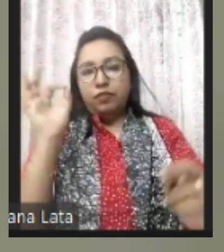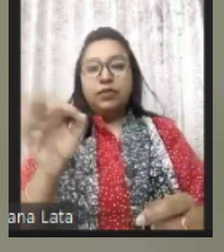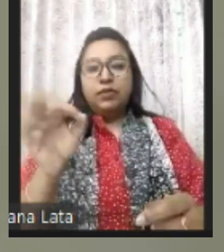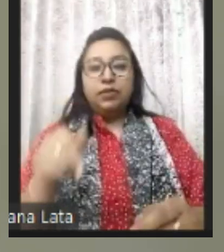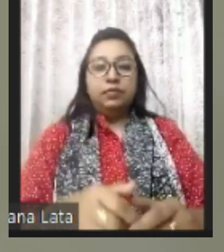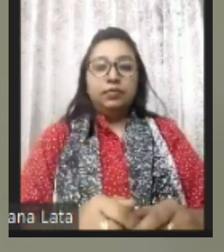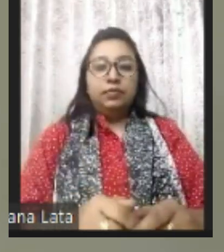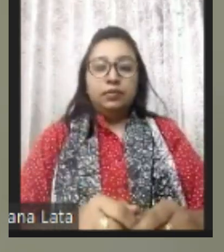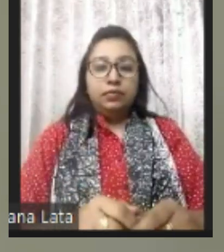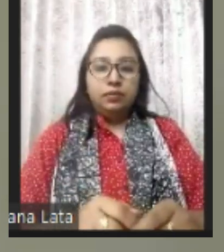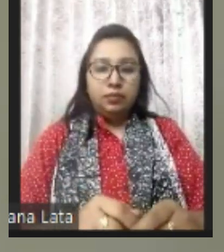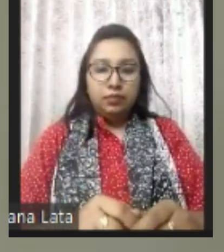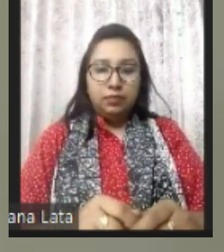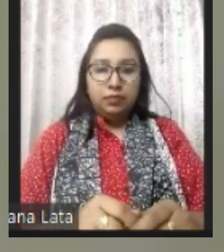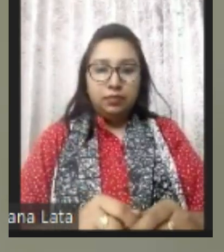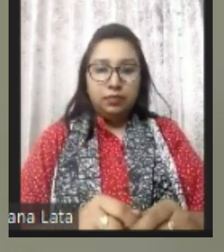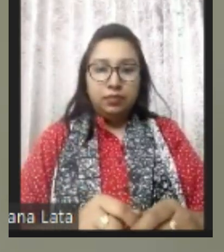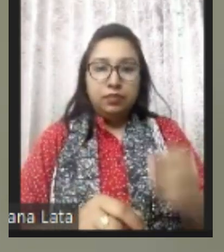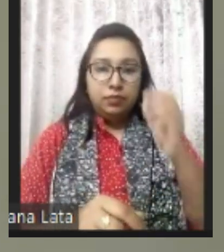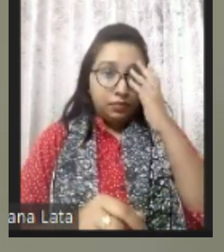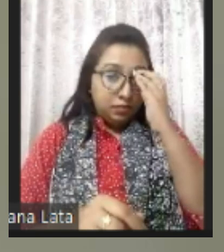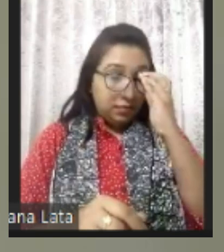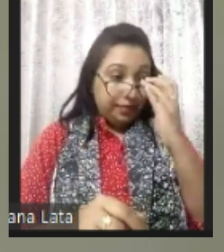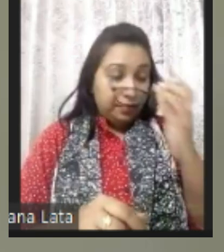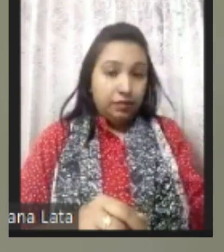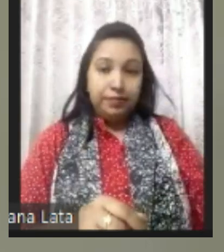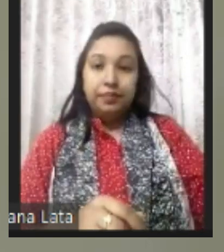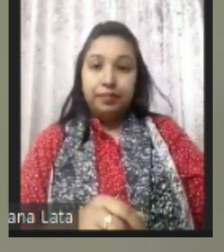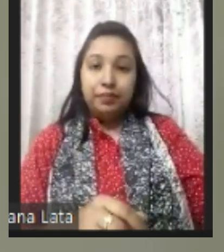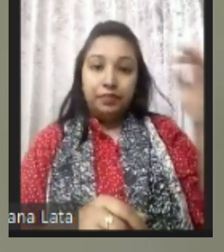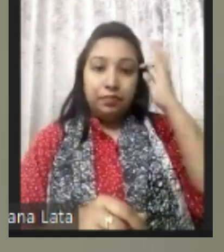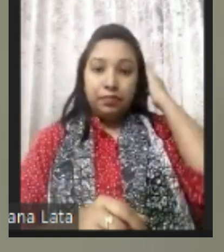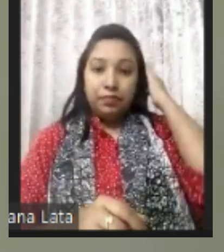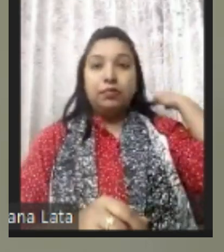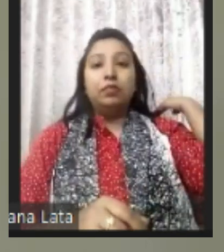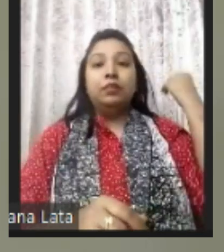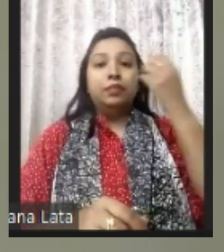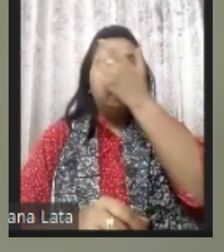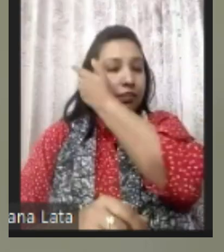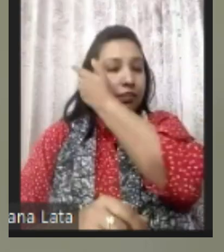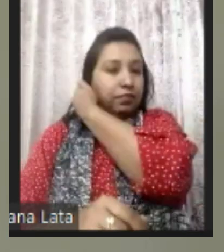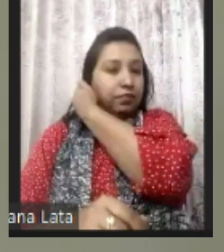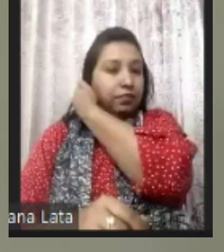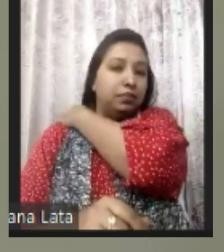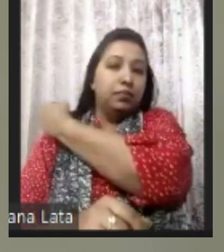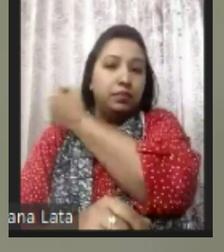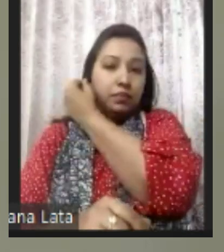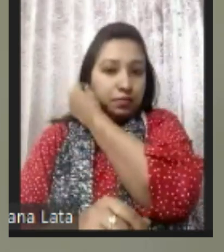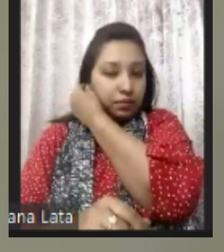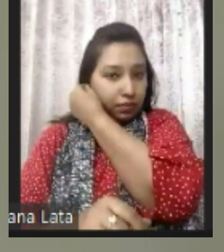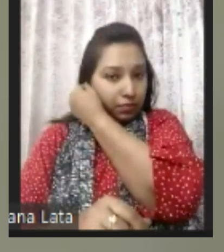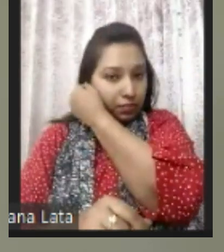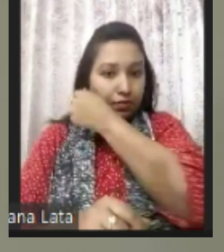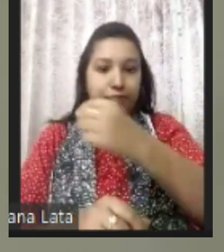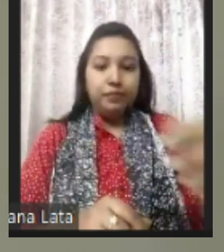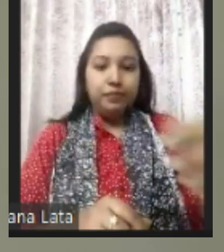we took an initiative recently to develop a report, a digital divide report called Equality through E-Quality. So